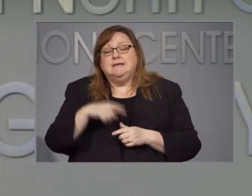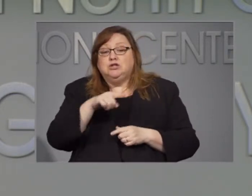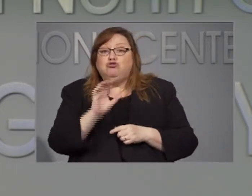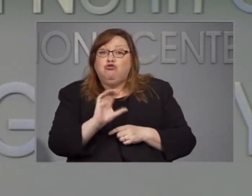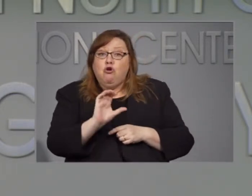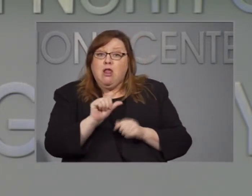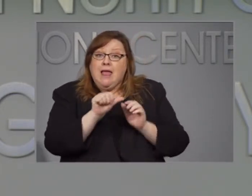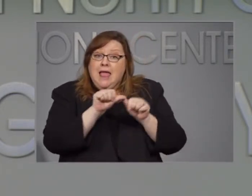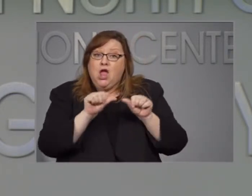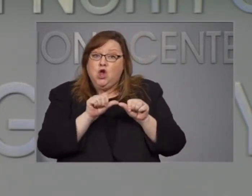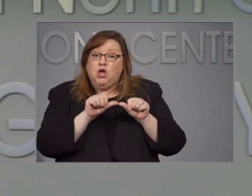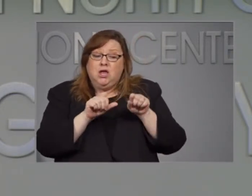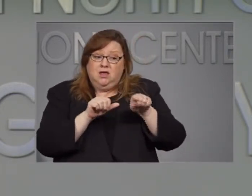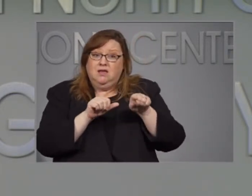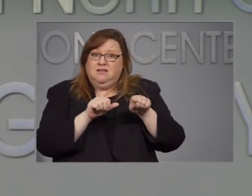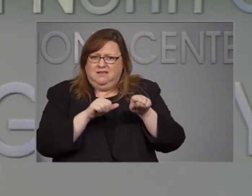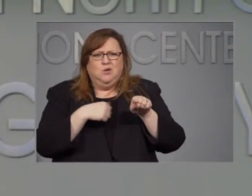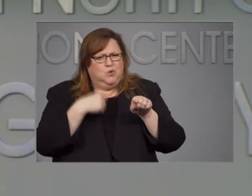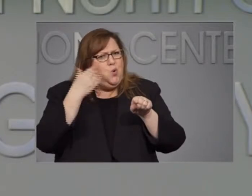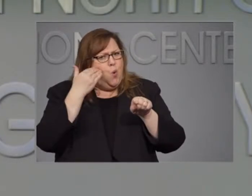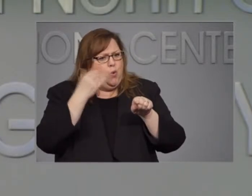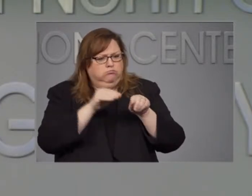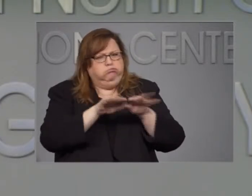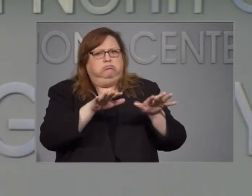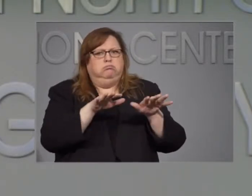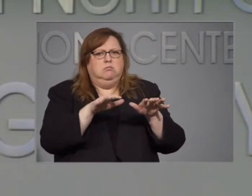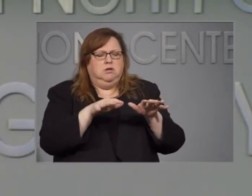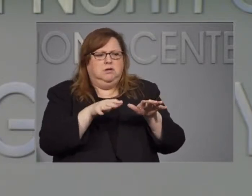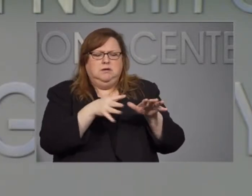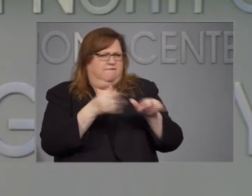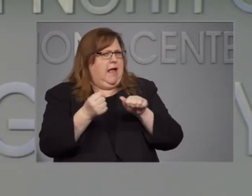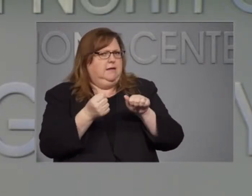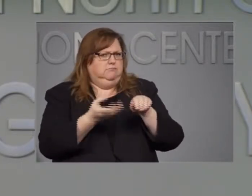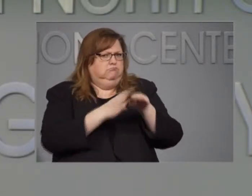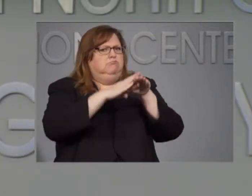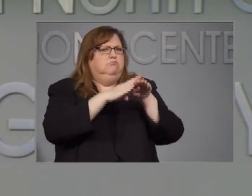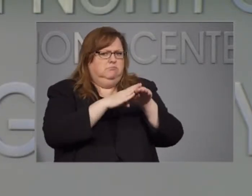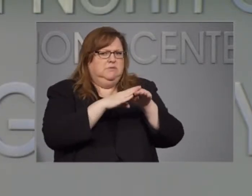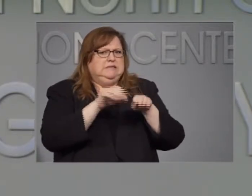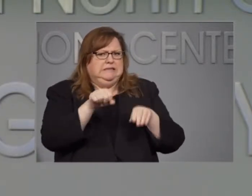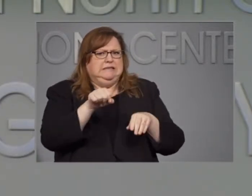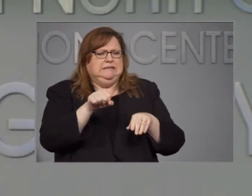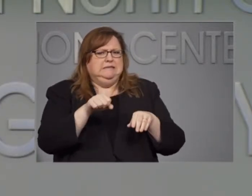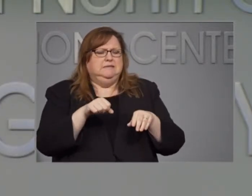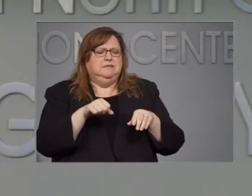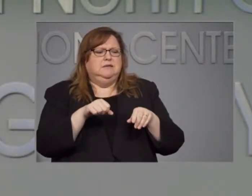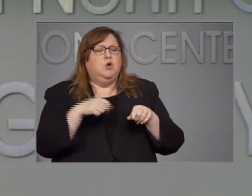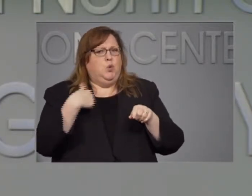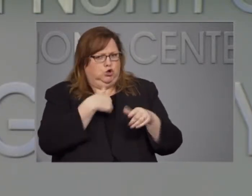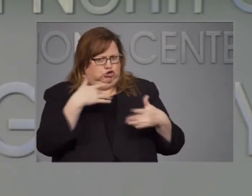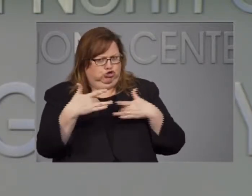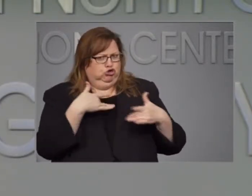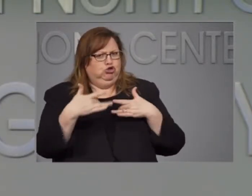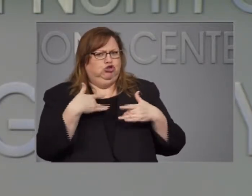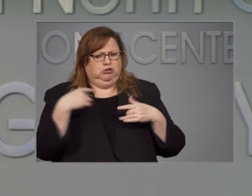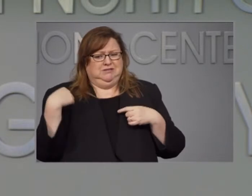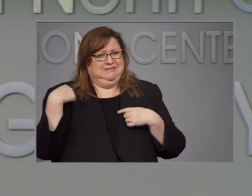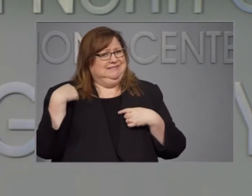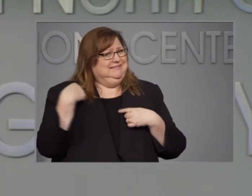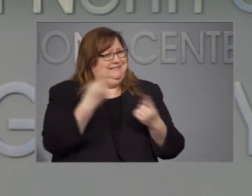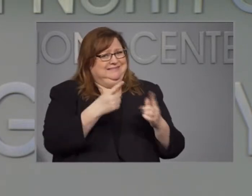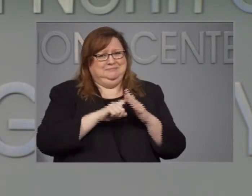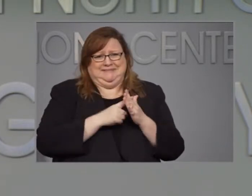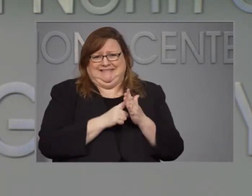Charlotte-Mecklenburg increase comes from. I do know that Charlotte-Mecklenburg has been a place of concern since almost